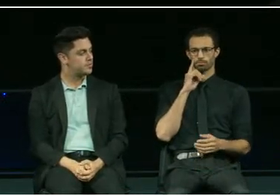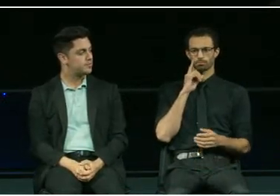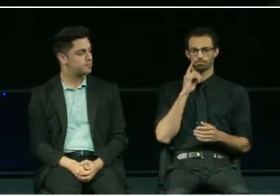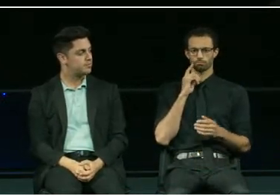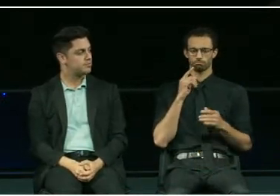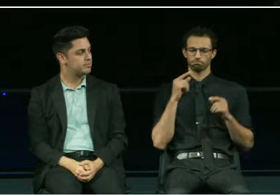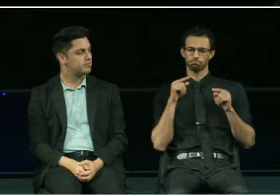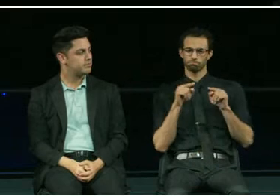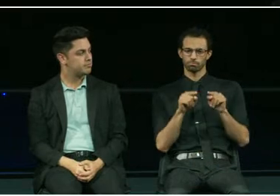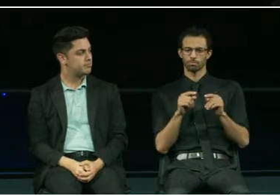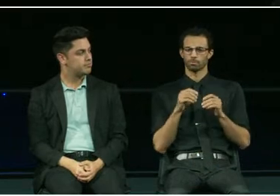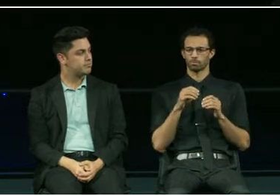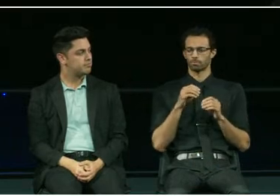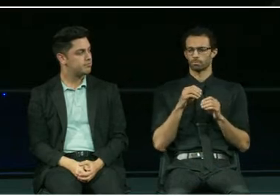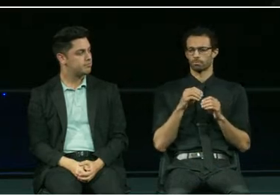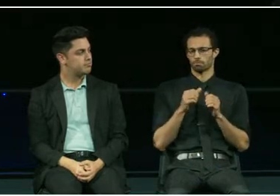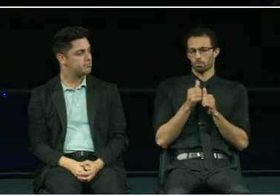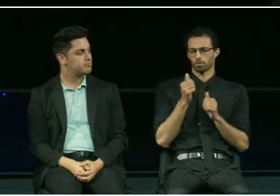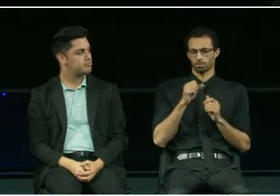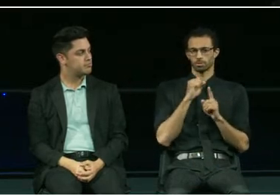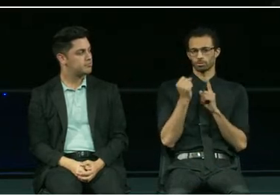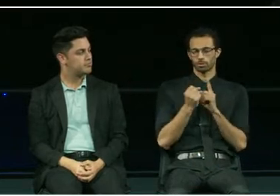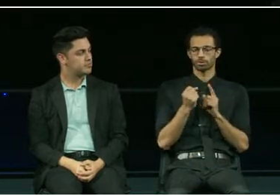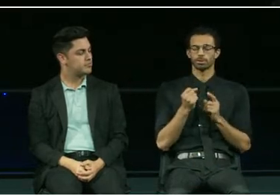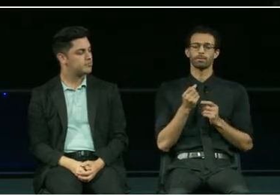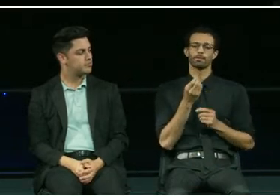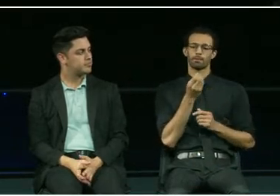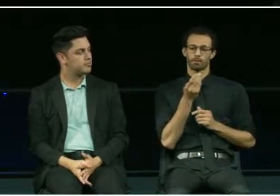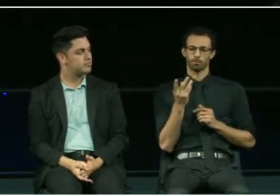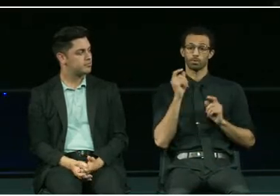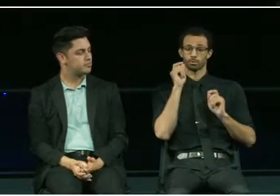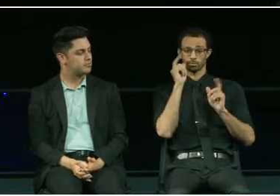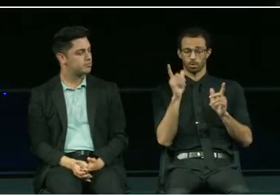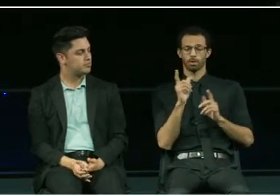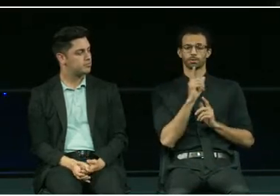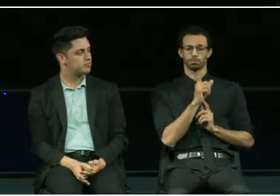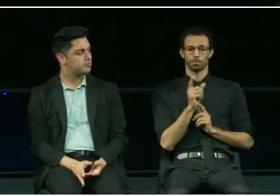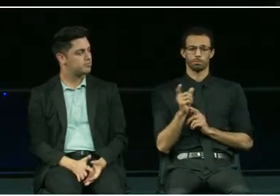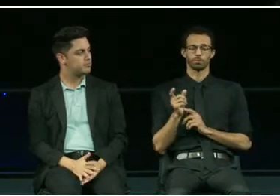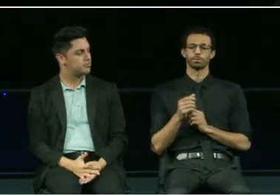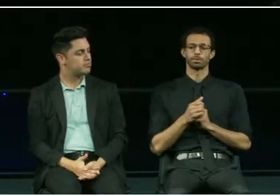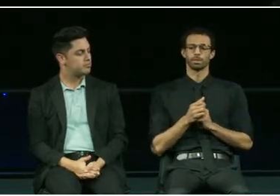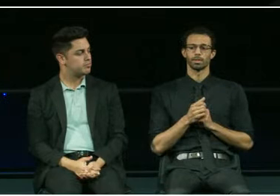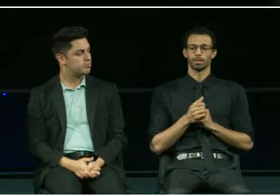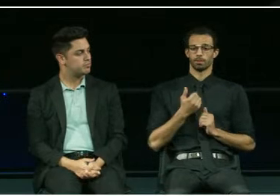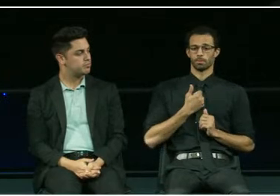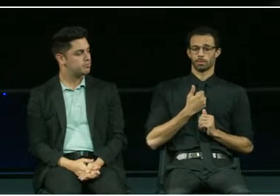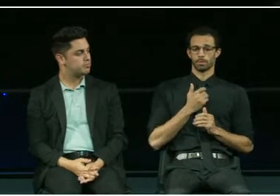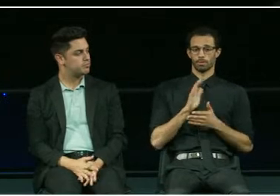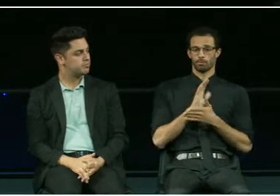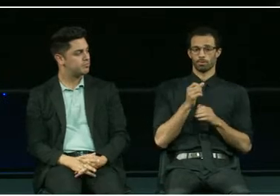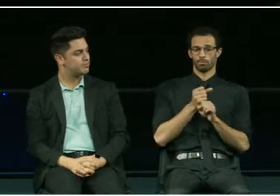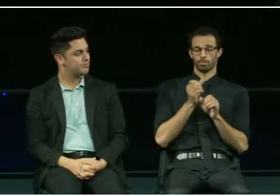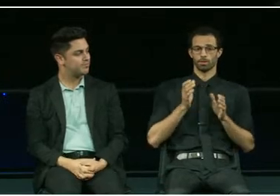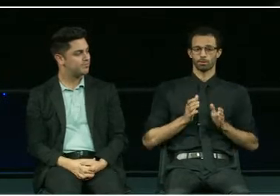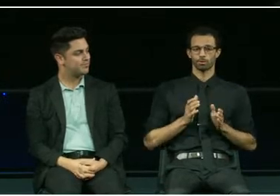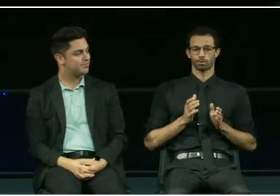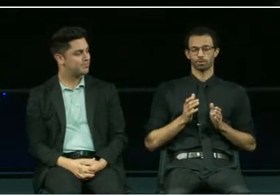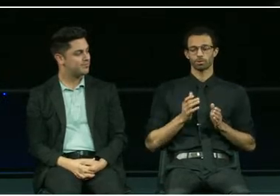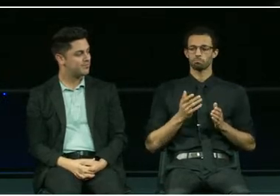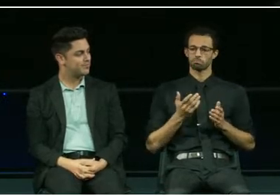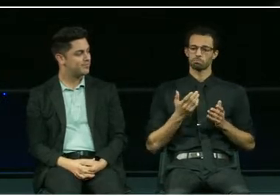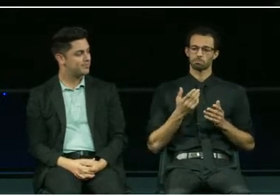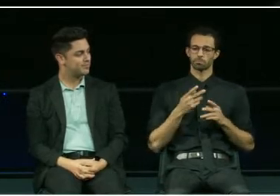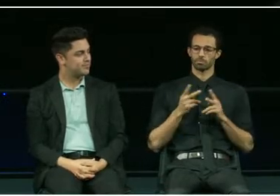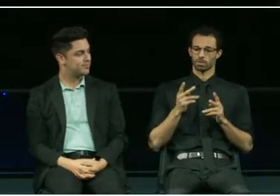cases. There were some surprise moments that, as a filmmaker, I was very